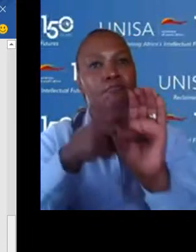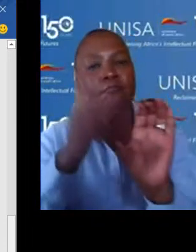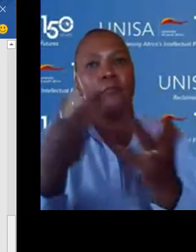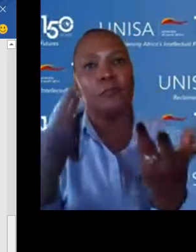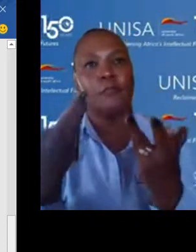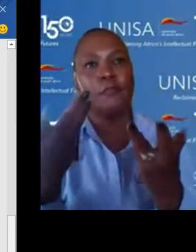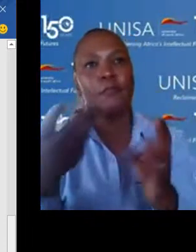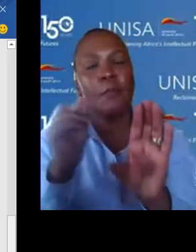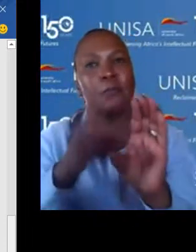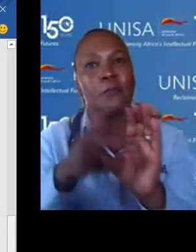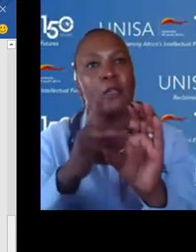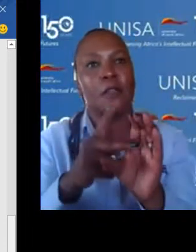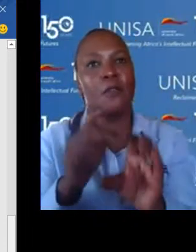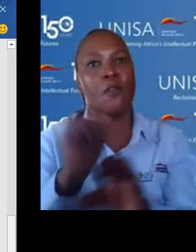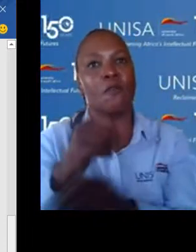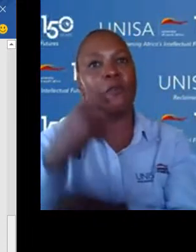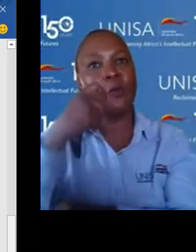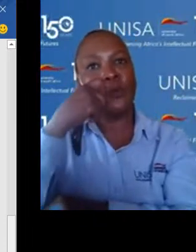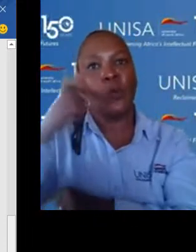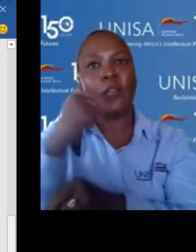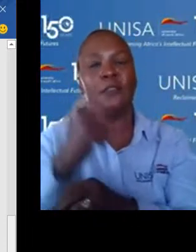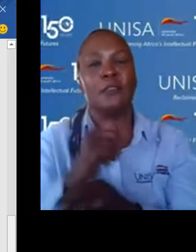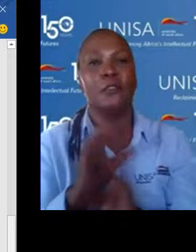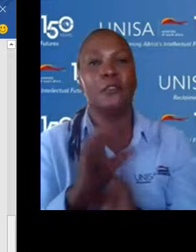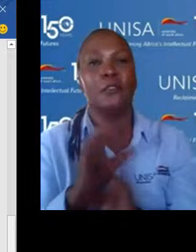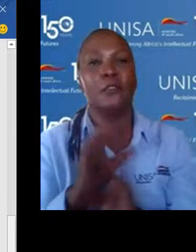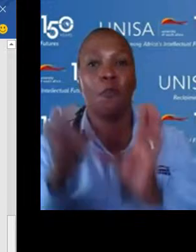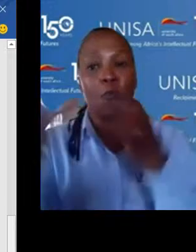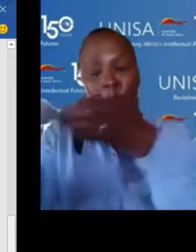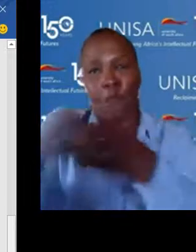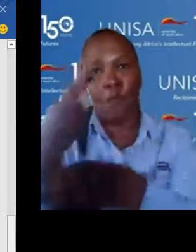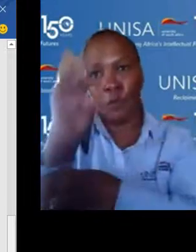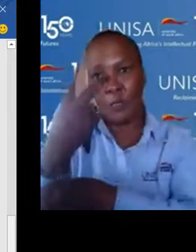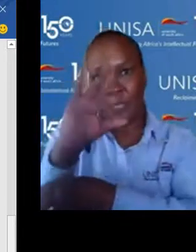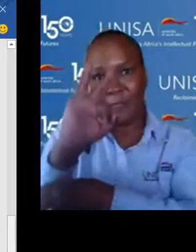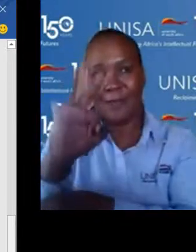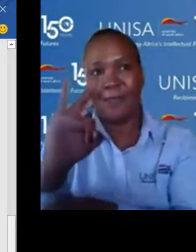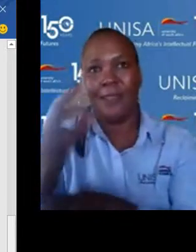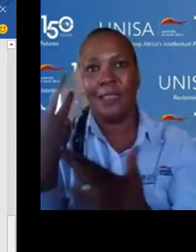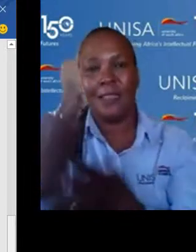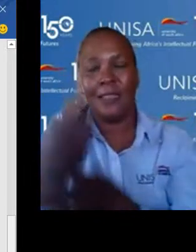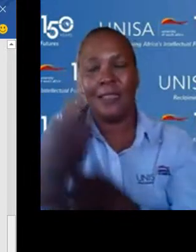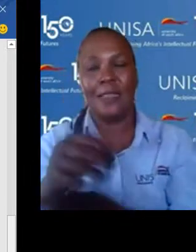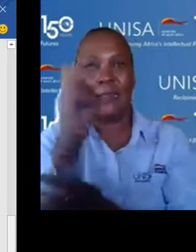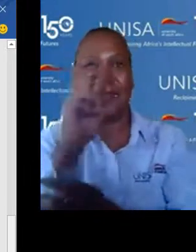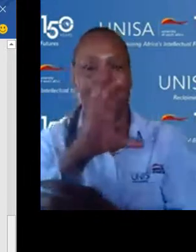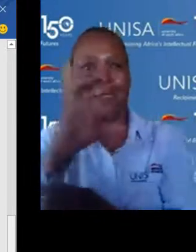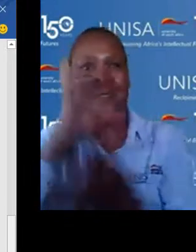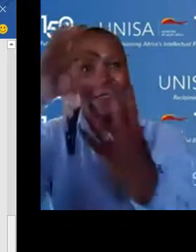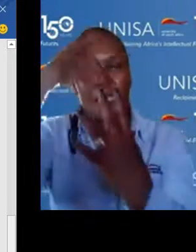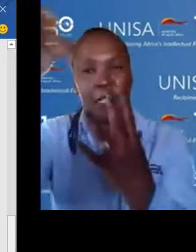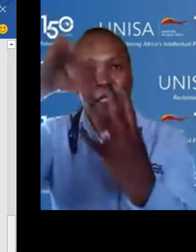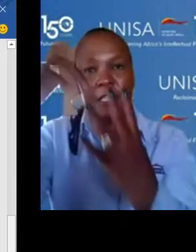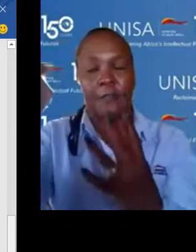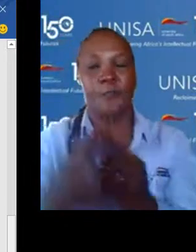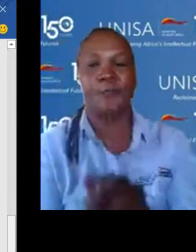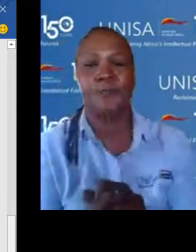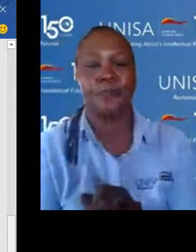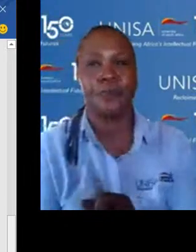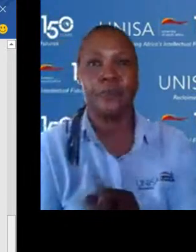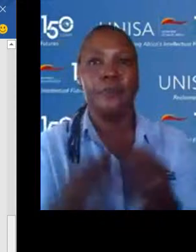participation of Tshwane Forum in the 2023 SRC elections. Challenges.